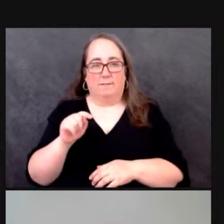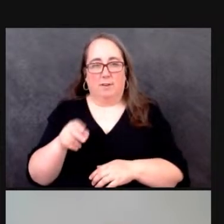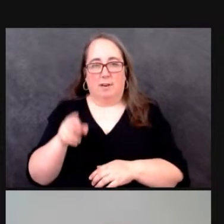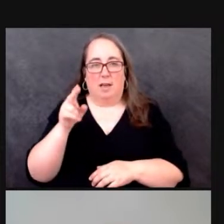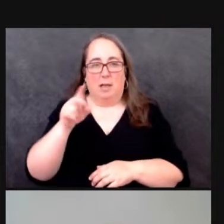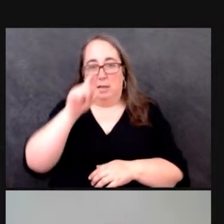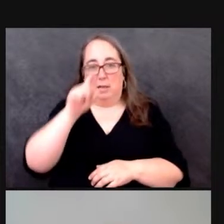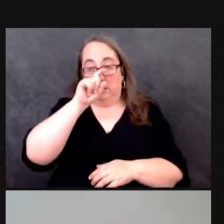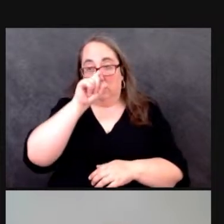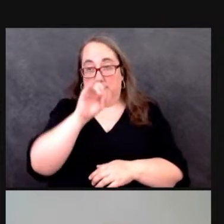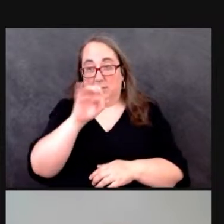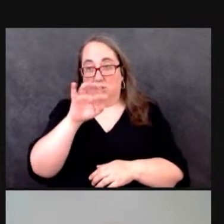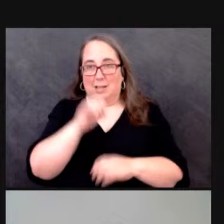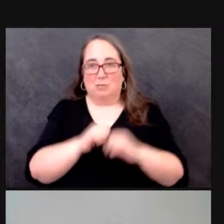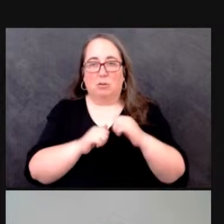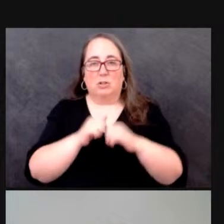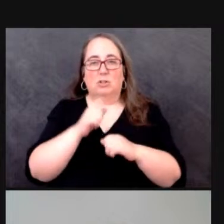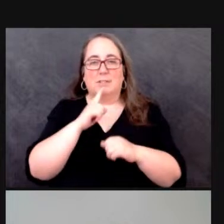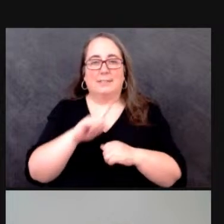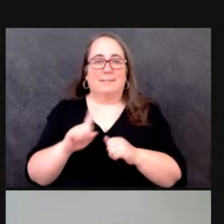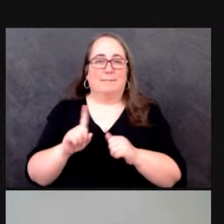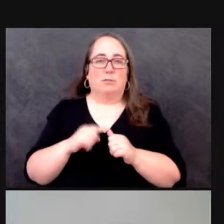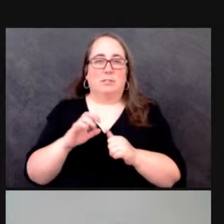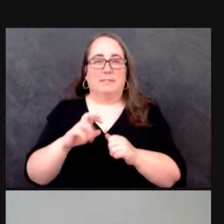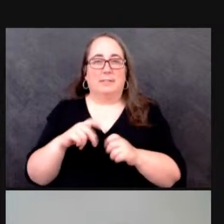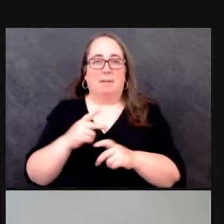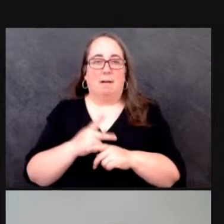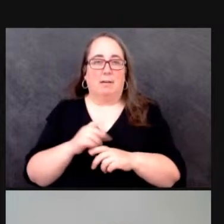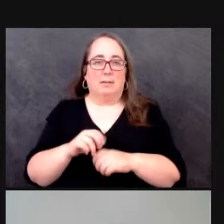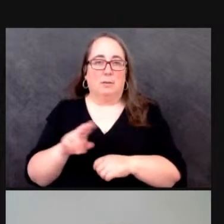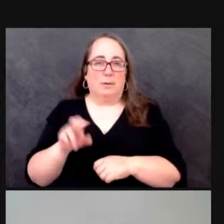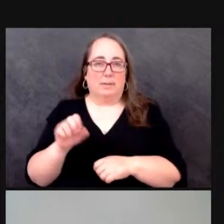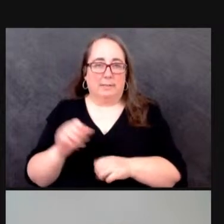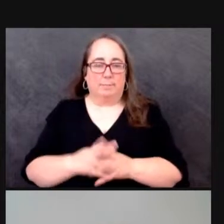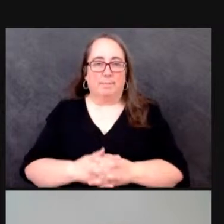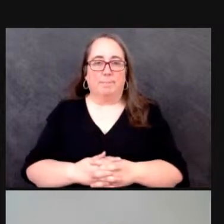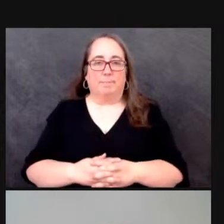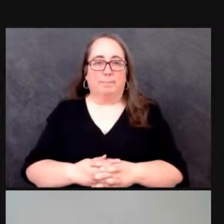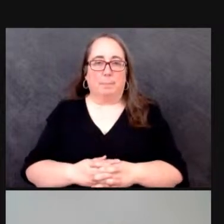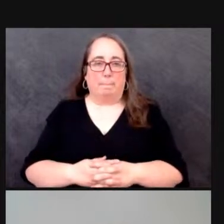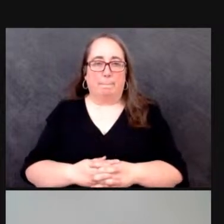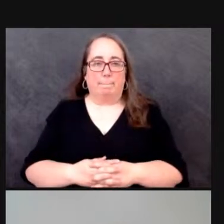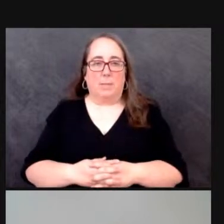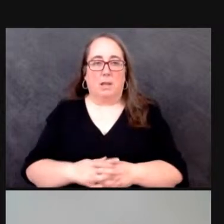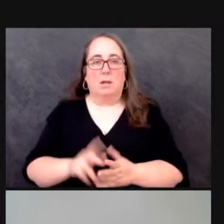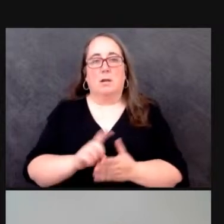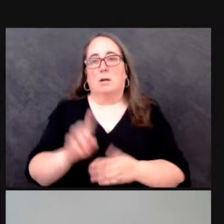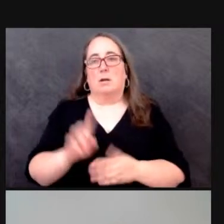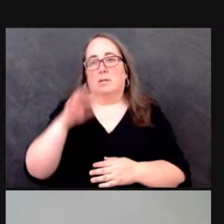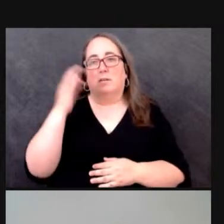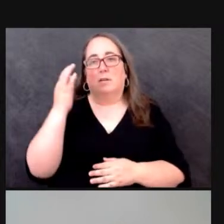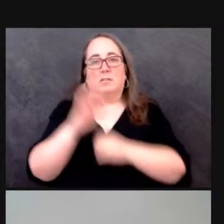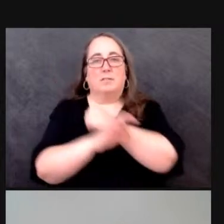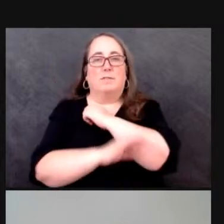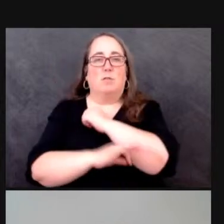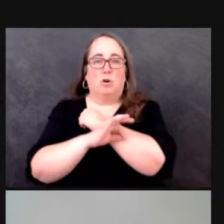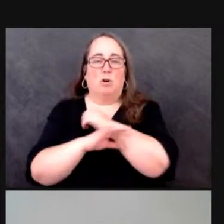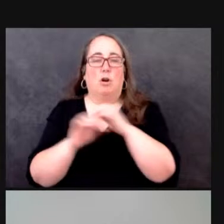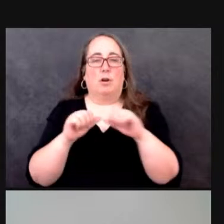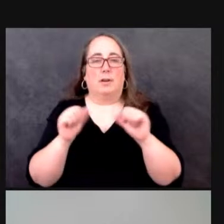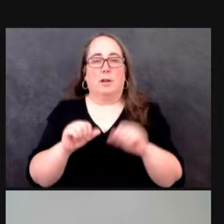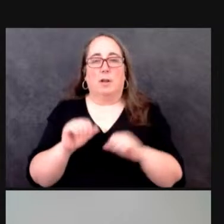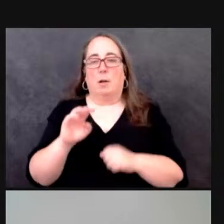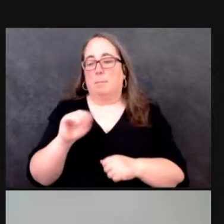Egyptian-style structure is considered to be the first of its kind in the United States. Designed by French-born architect Maximilien